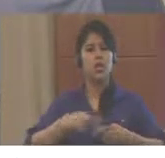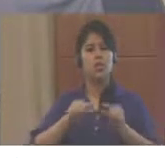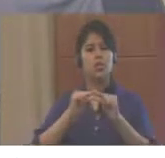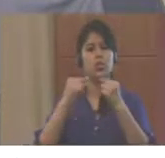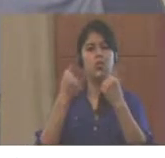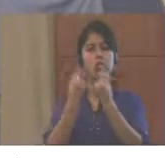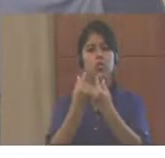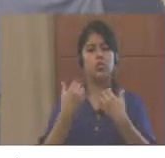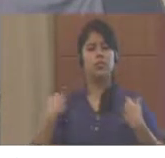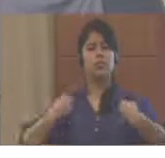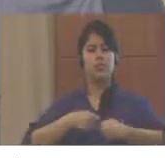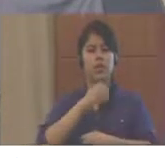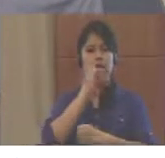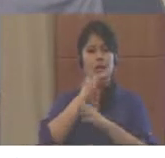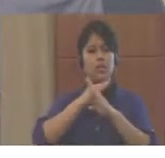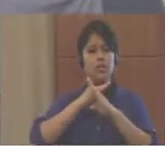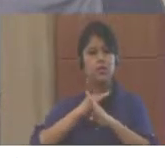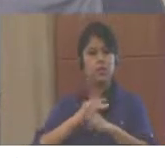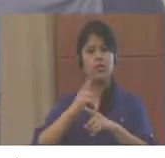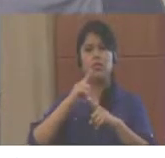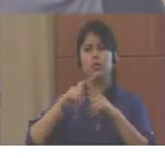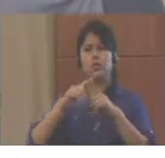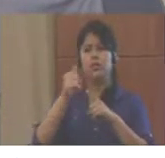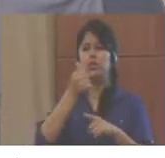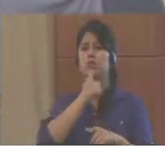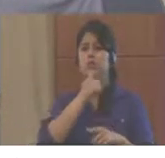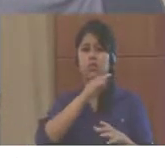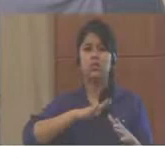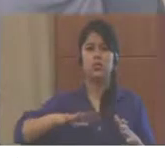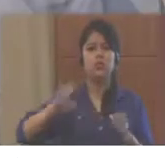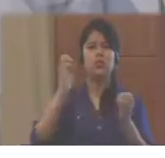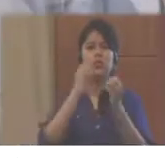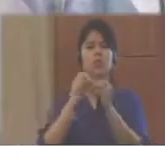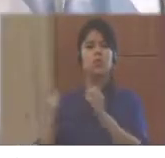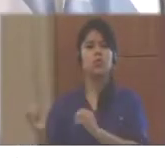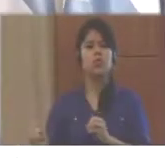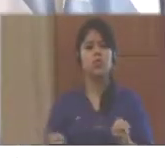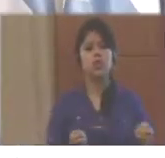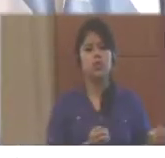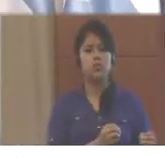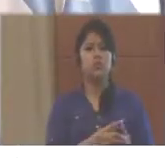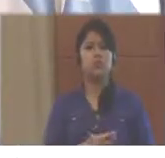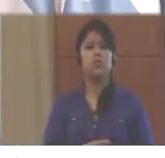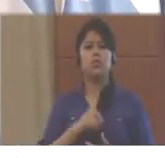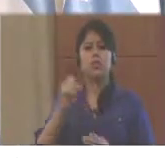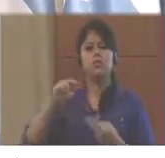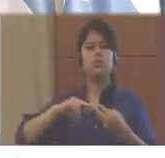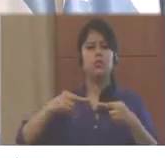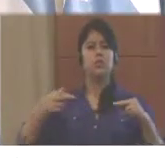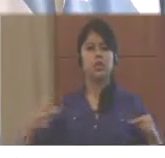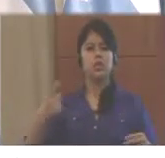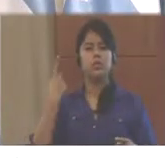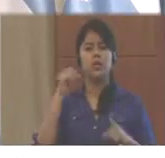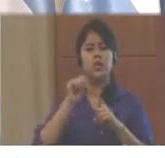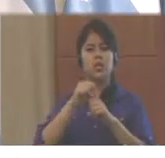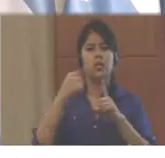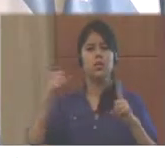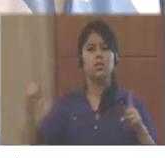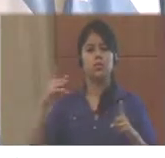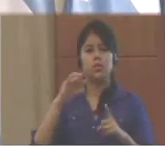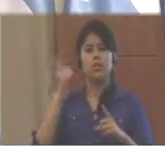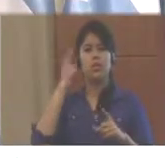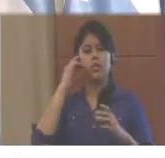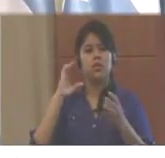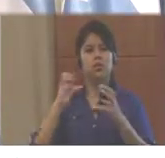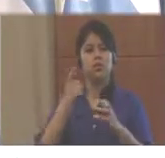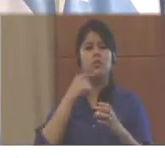private sector, and regional organizations. The review process indicated that the SEDIMA system realized progress in two